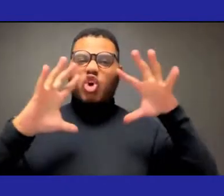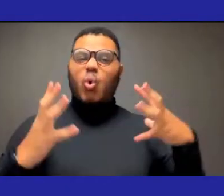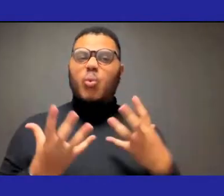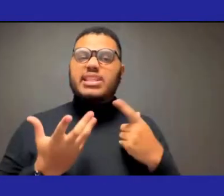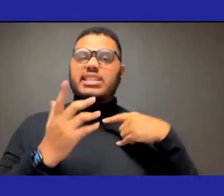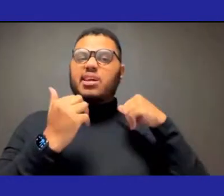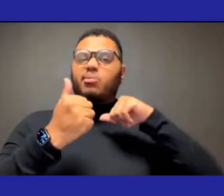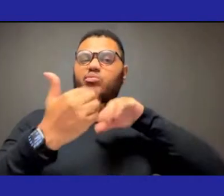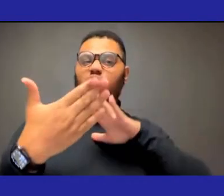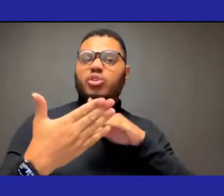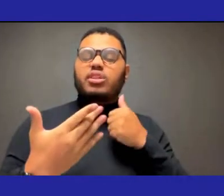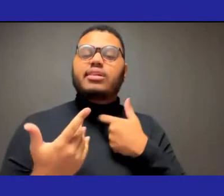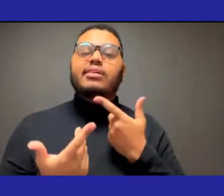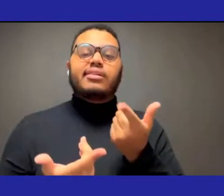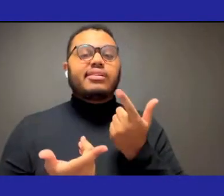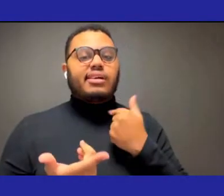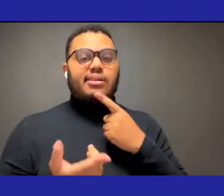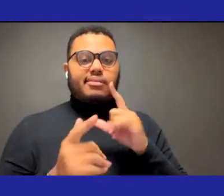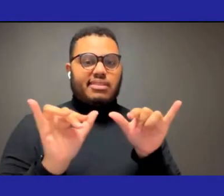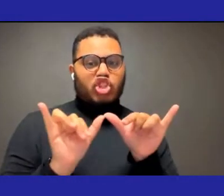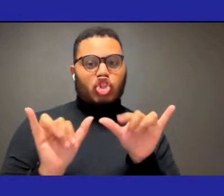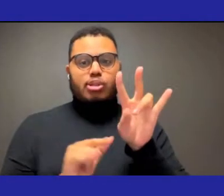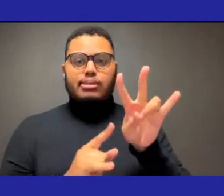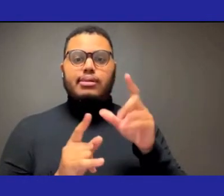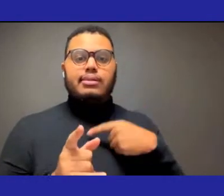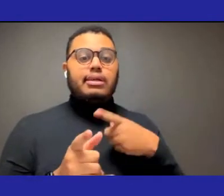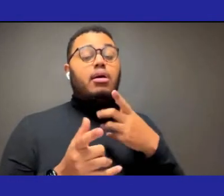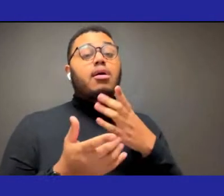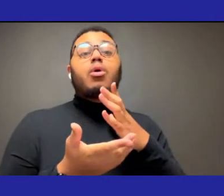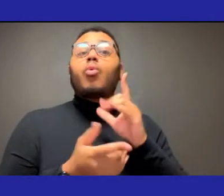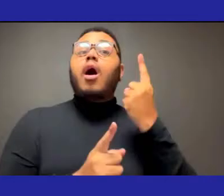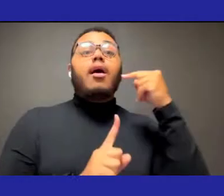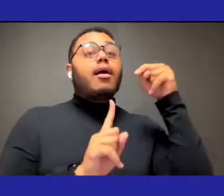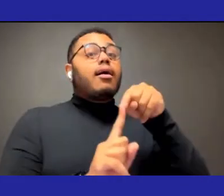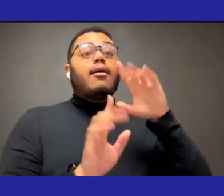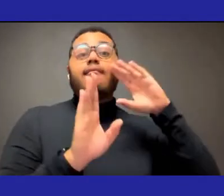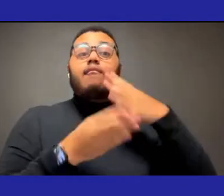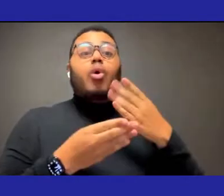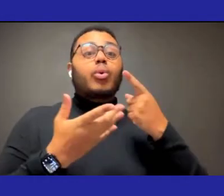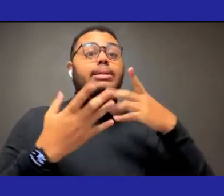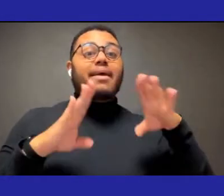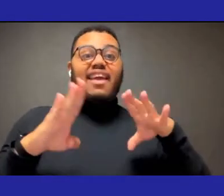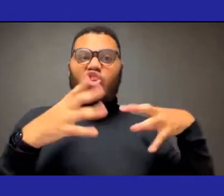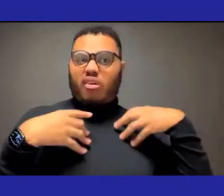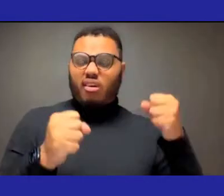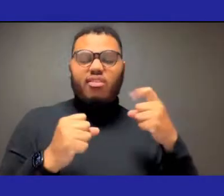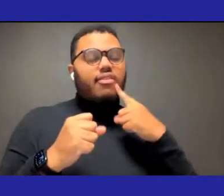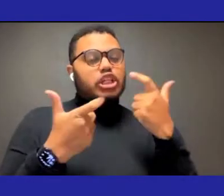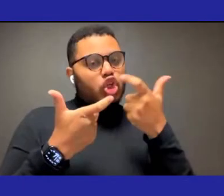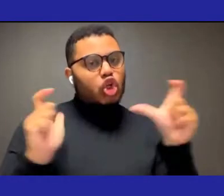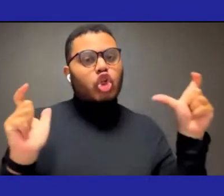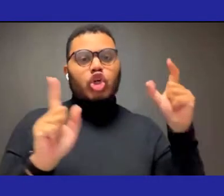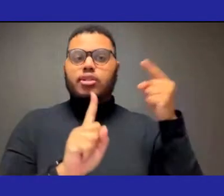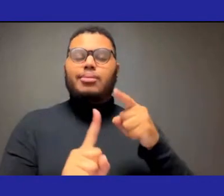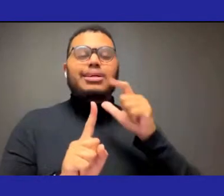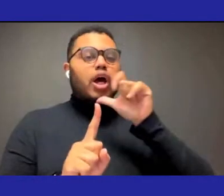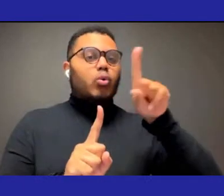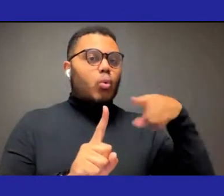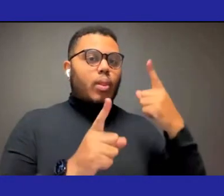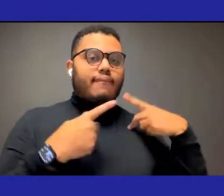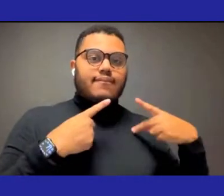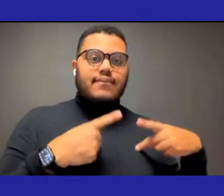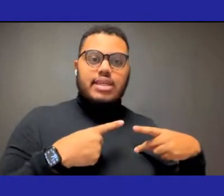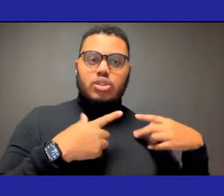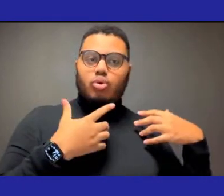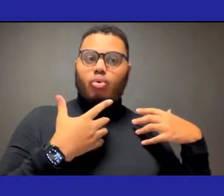measures, 7 of which are in the behavioral health space. So it's a large component, not just in the physical health side, but